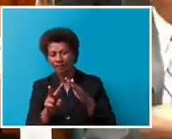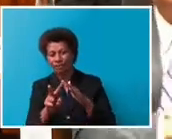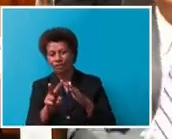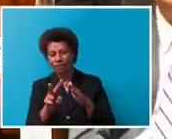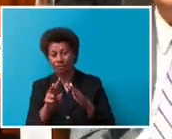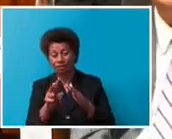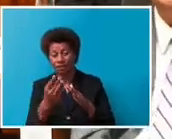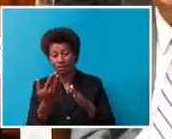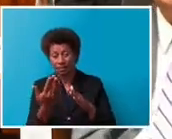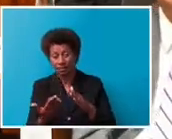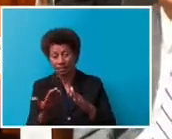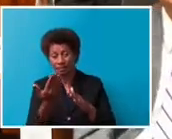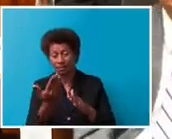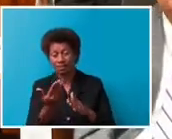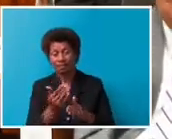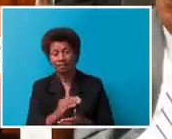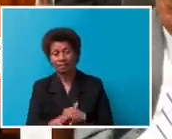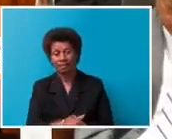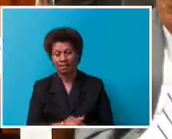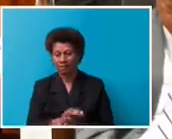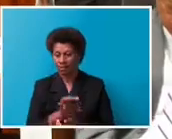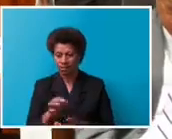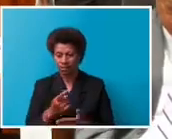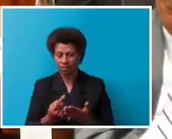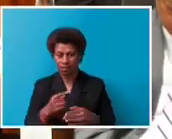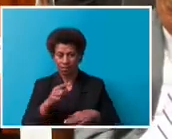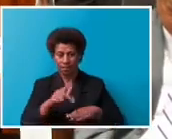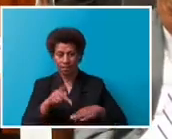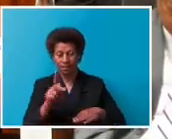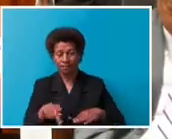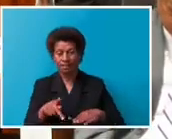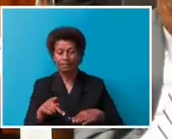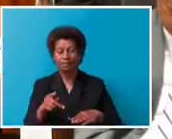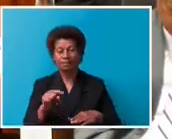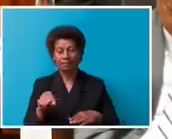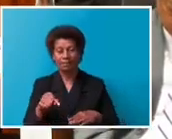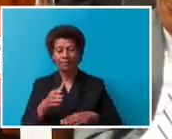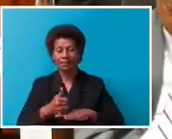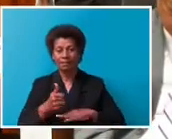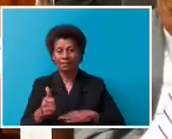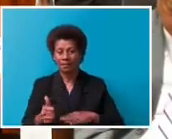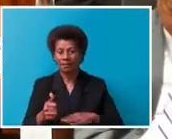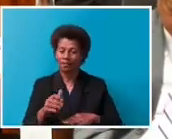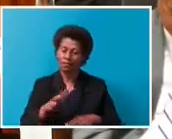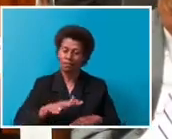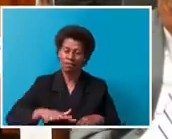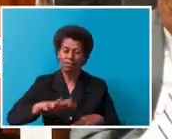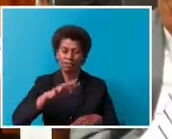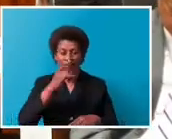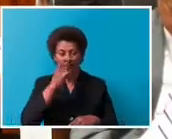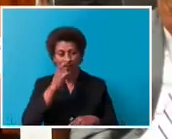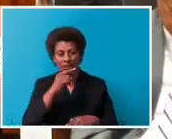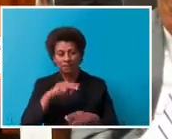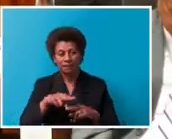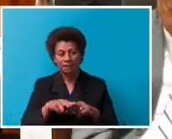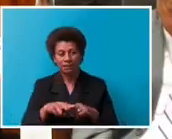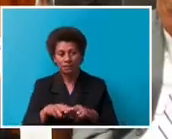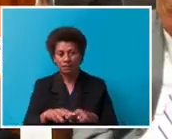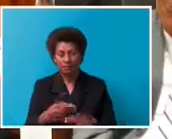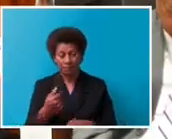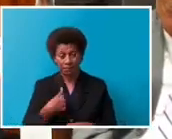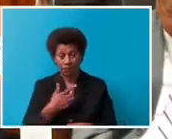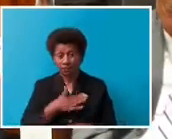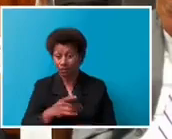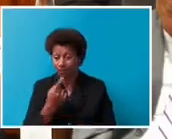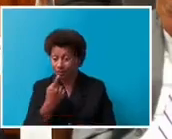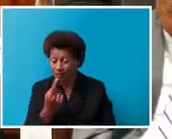foundation, not only for this parliament, but for this government, and also for the people of Fiji. And I want to say to the